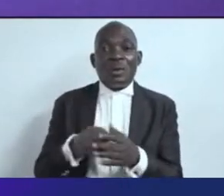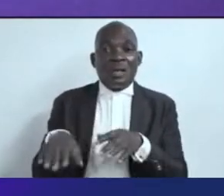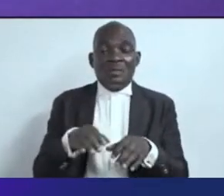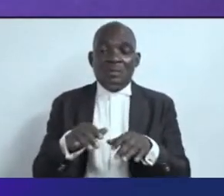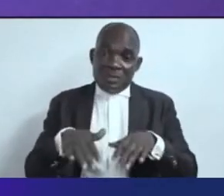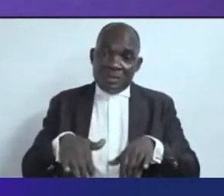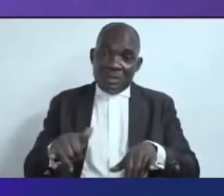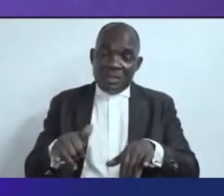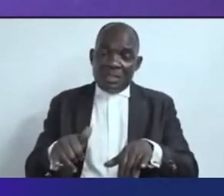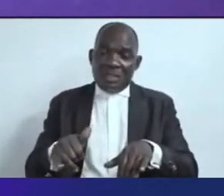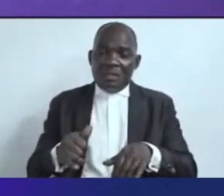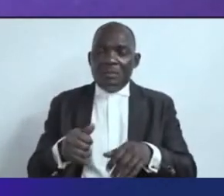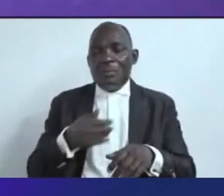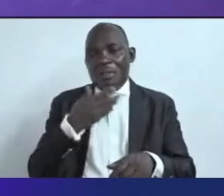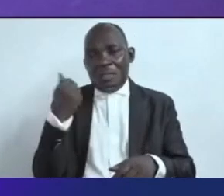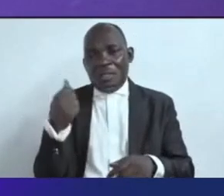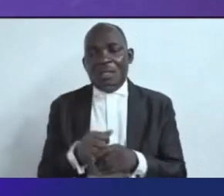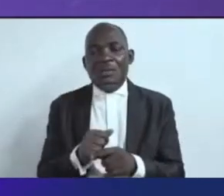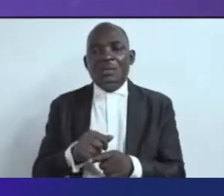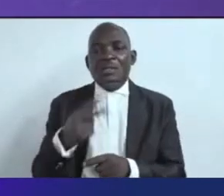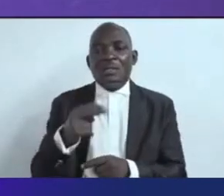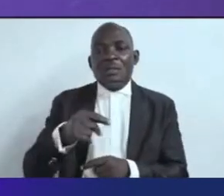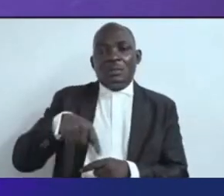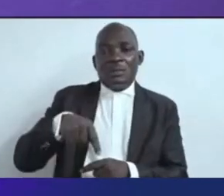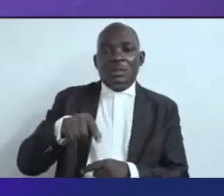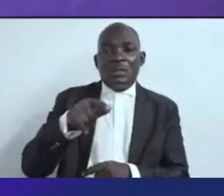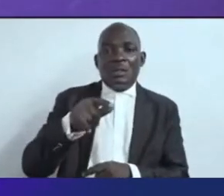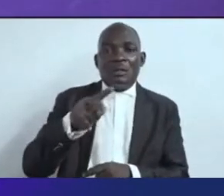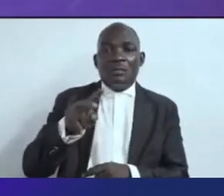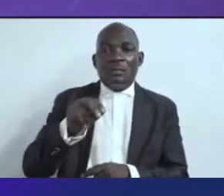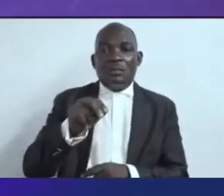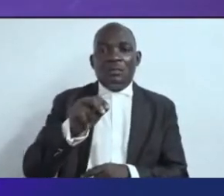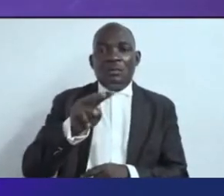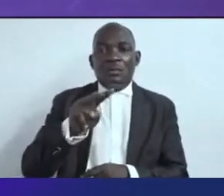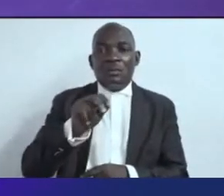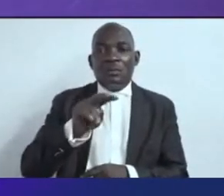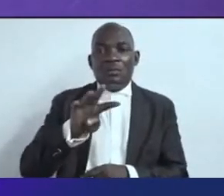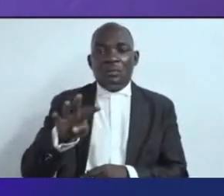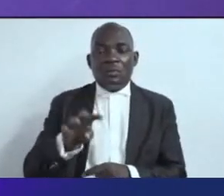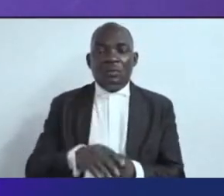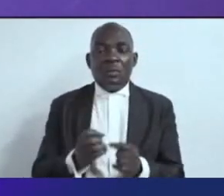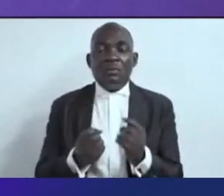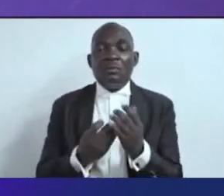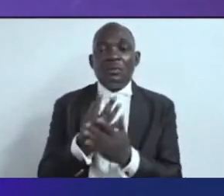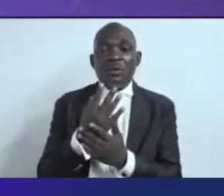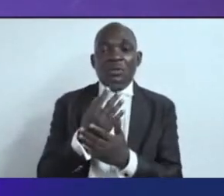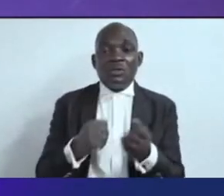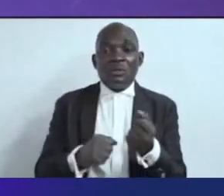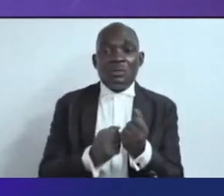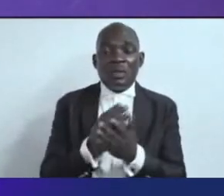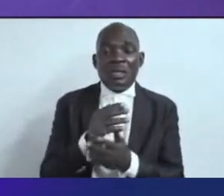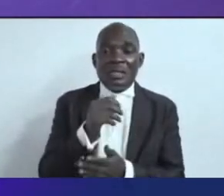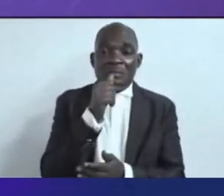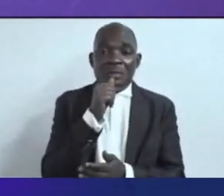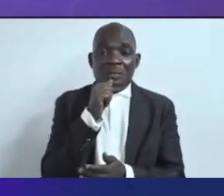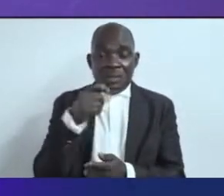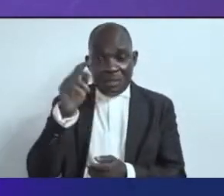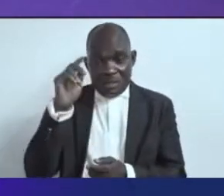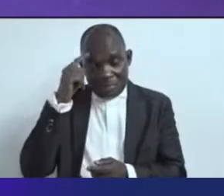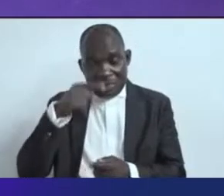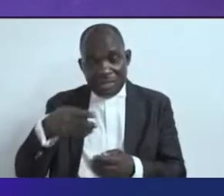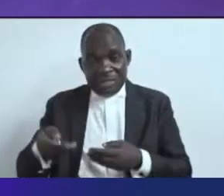remained resilient in the second quarter of 2024. Growth was supported by private and government